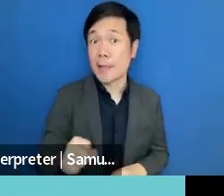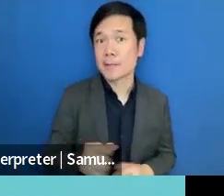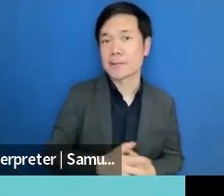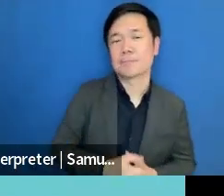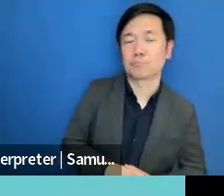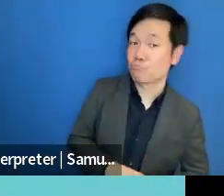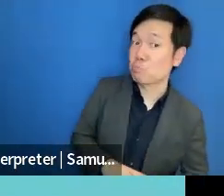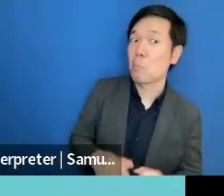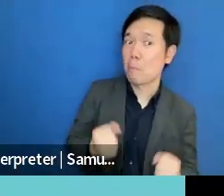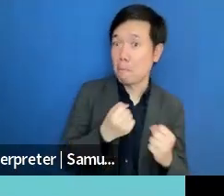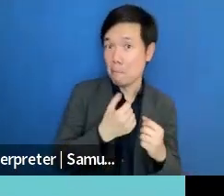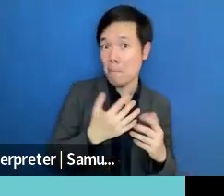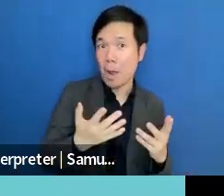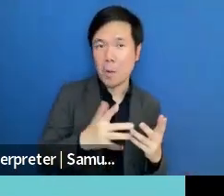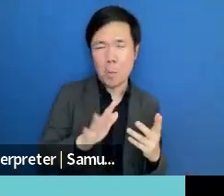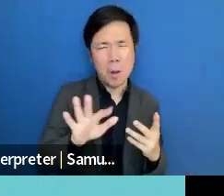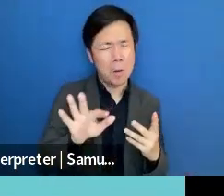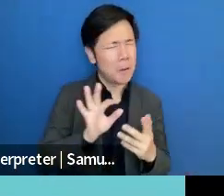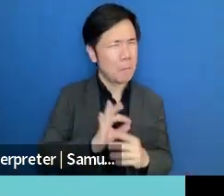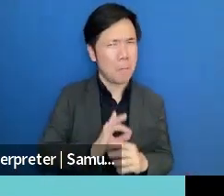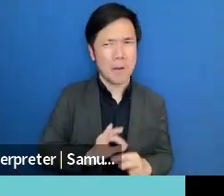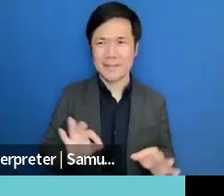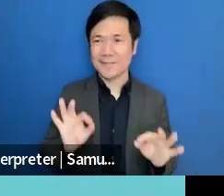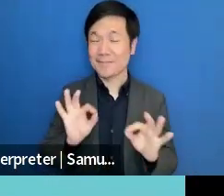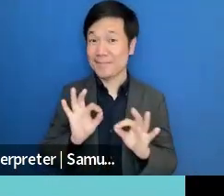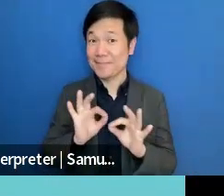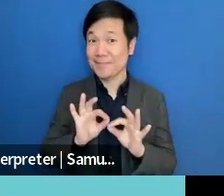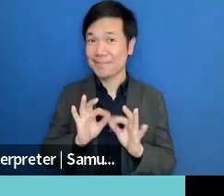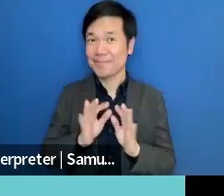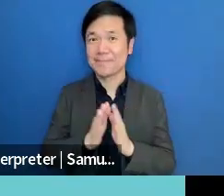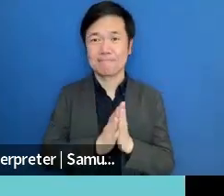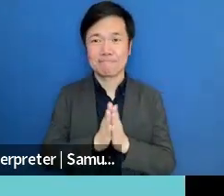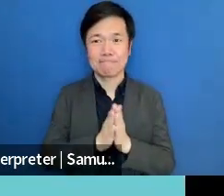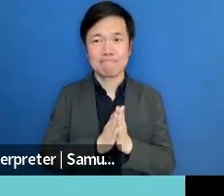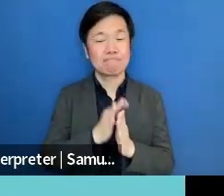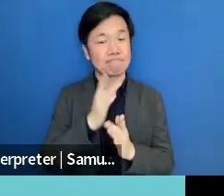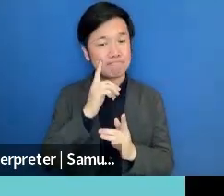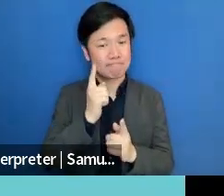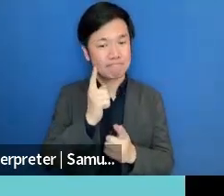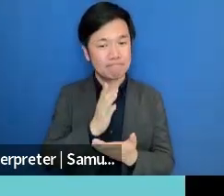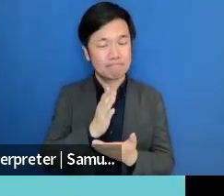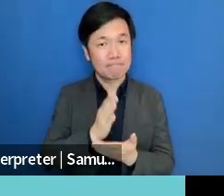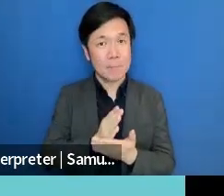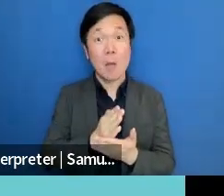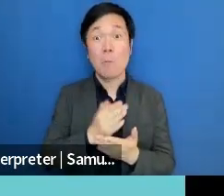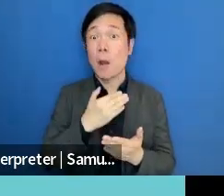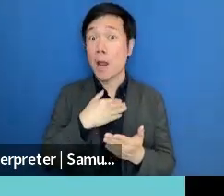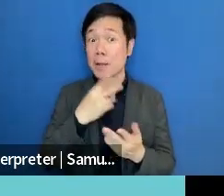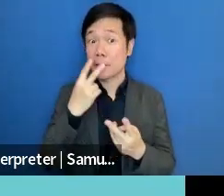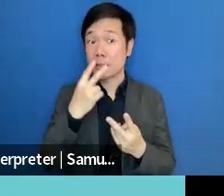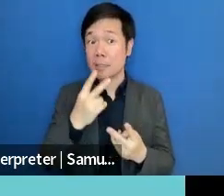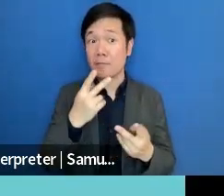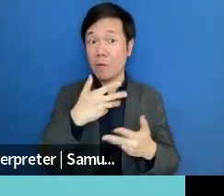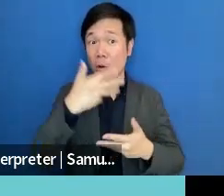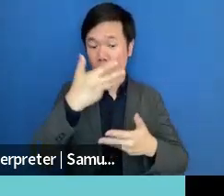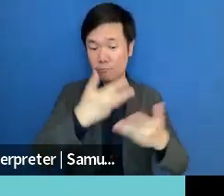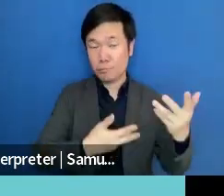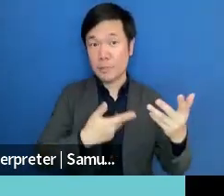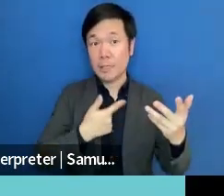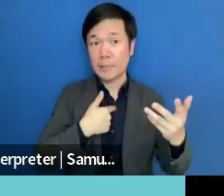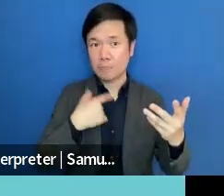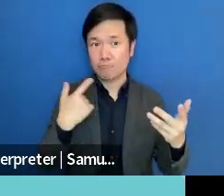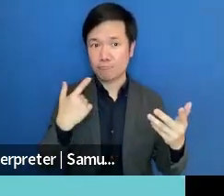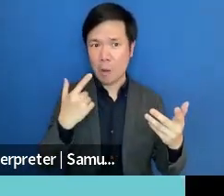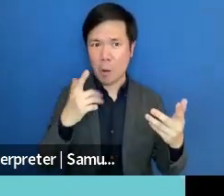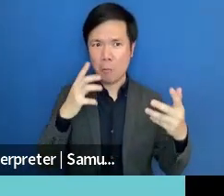a lot, and it's super important that is weaved in throughout the implementation of PMER.